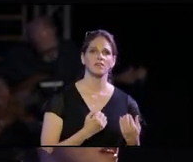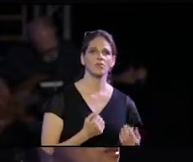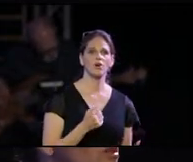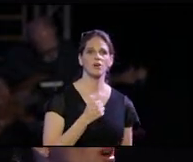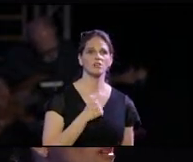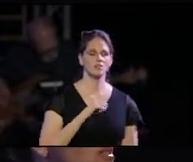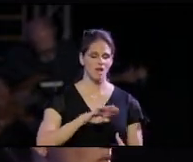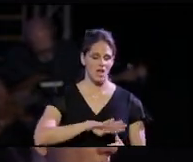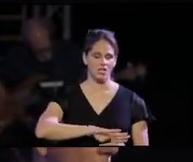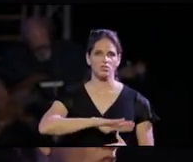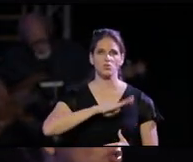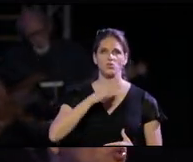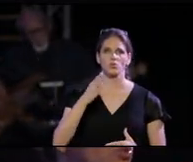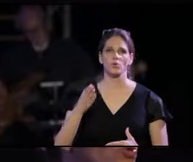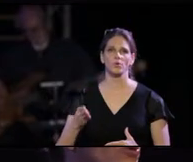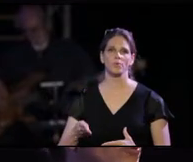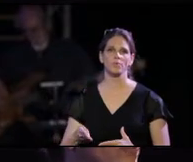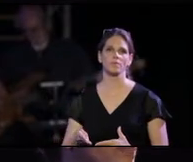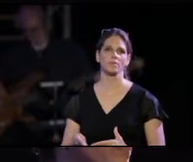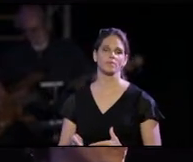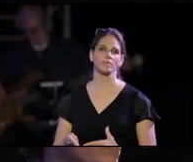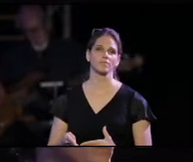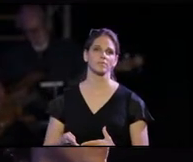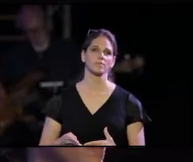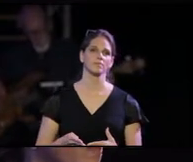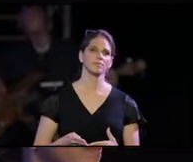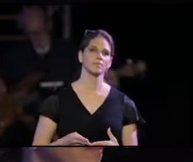weight? It was my tomb